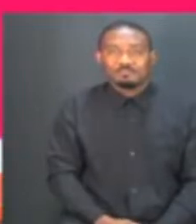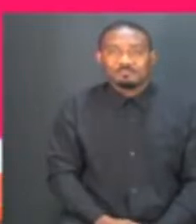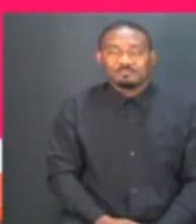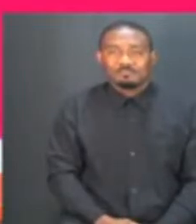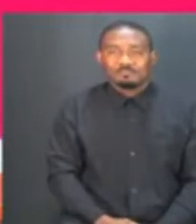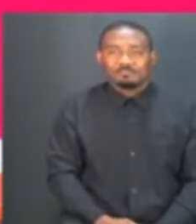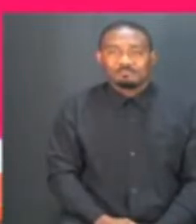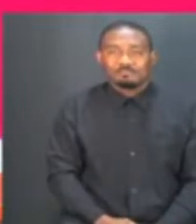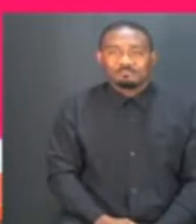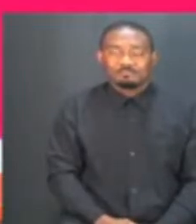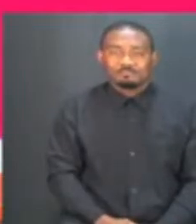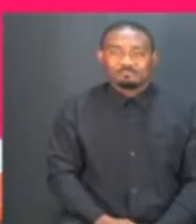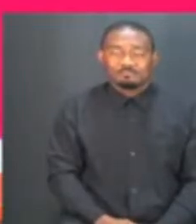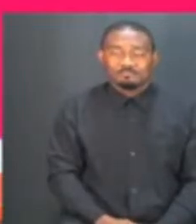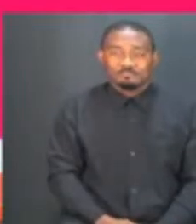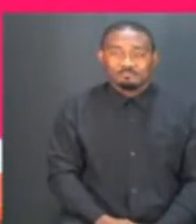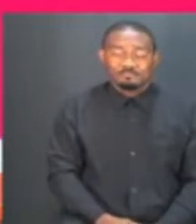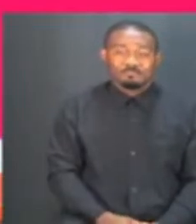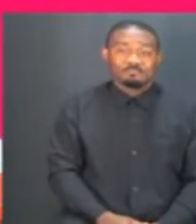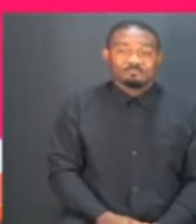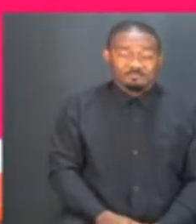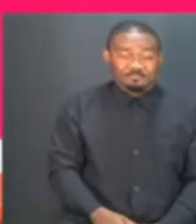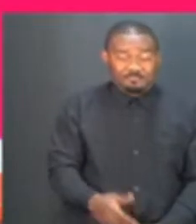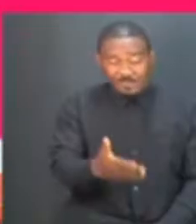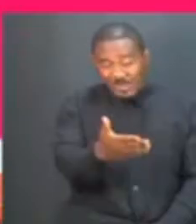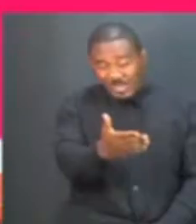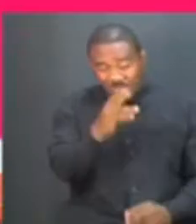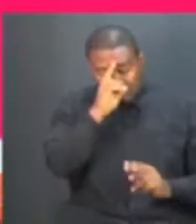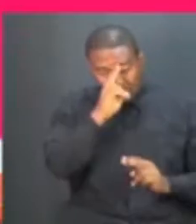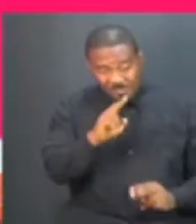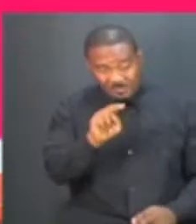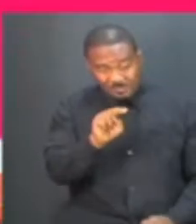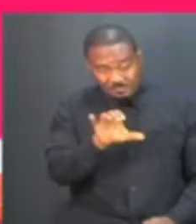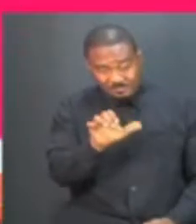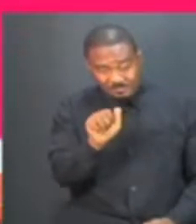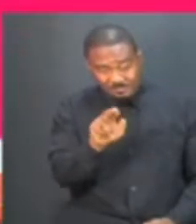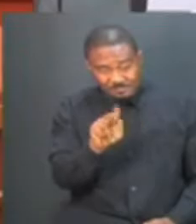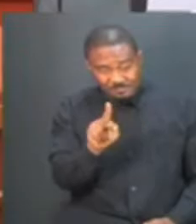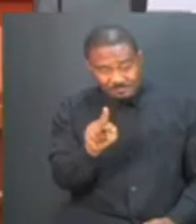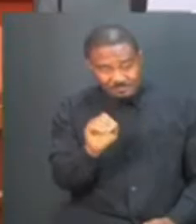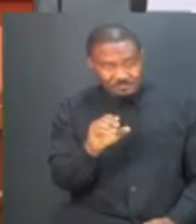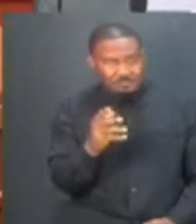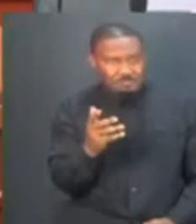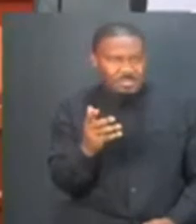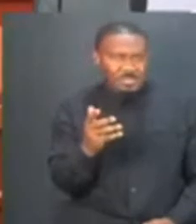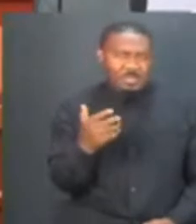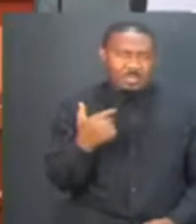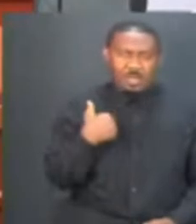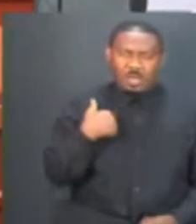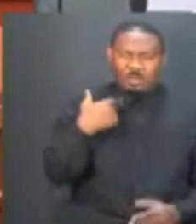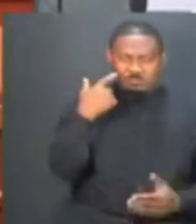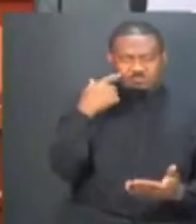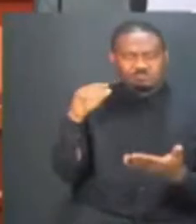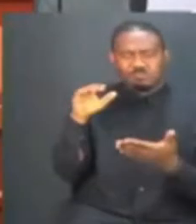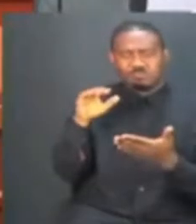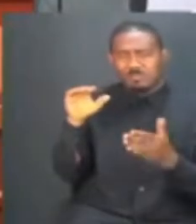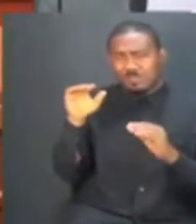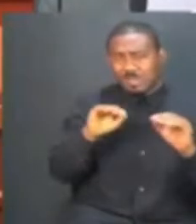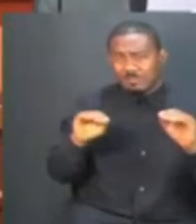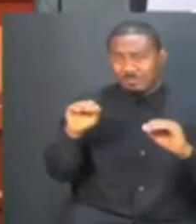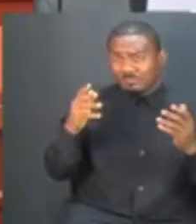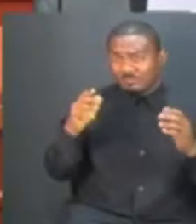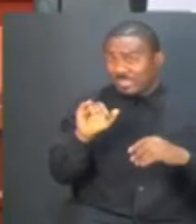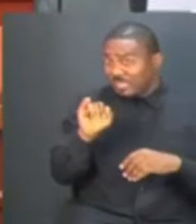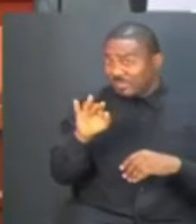Yes, Honorable Kinsley-Nyarko. Mr. Speaker, normally what I've observed in this House is that when a